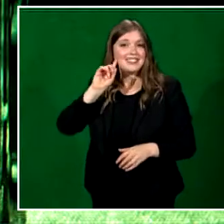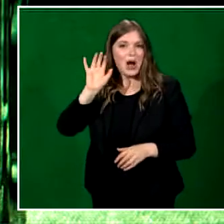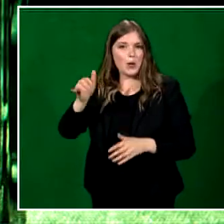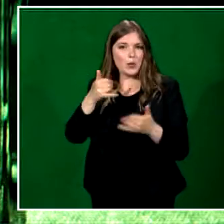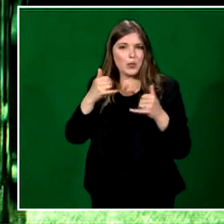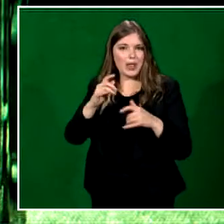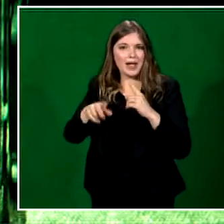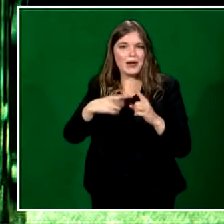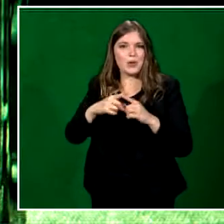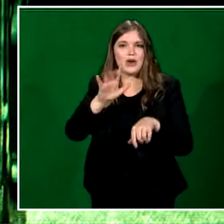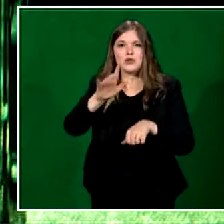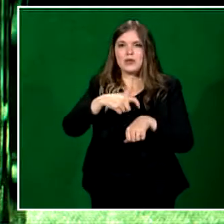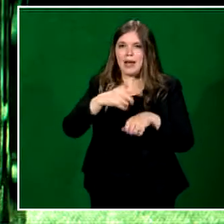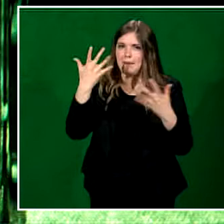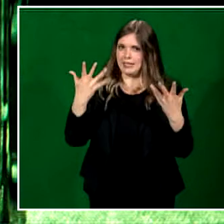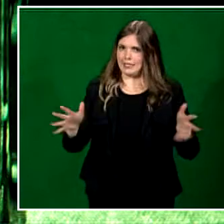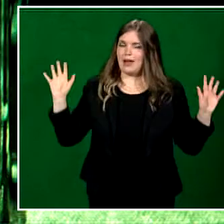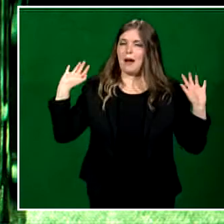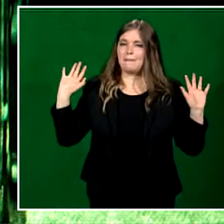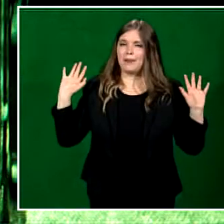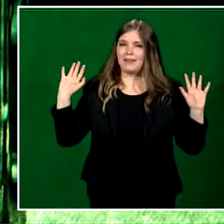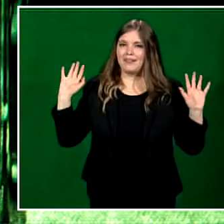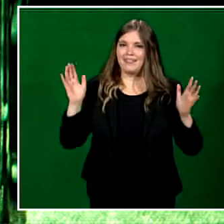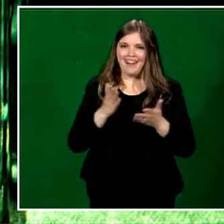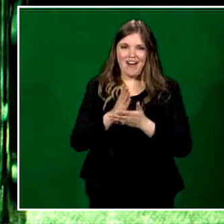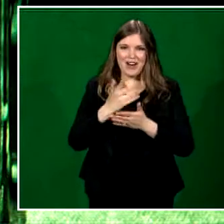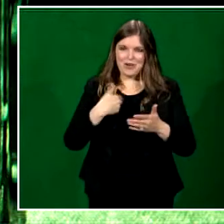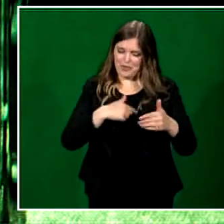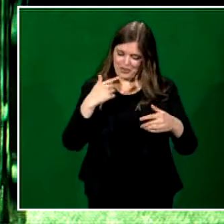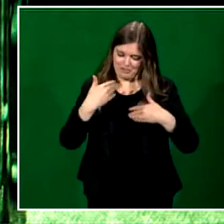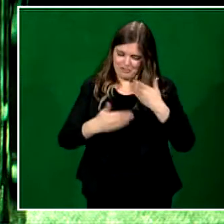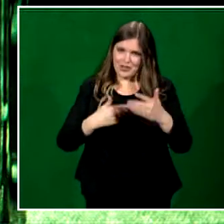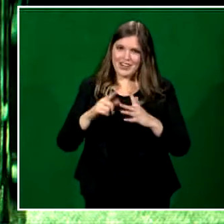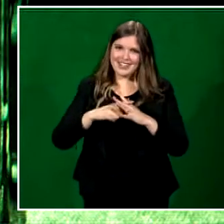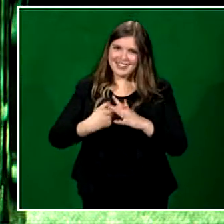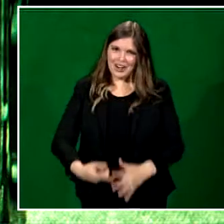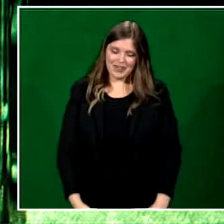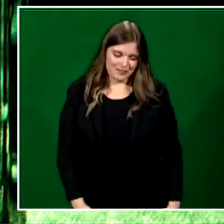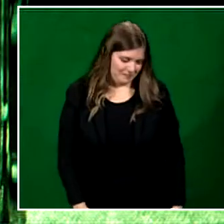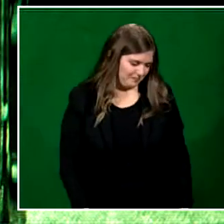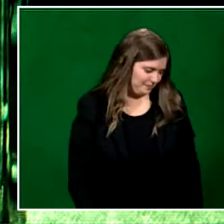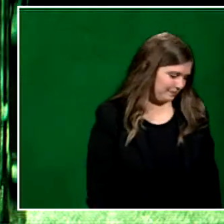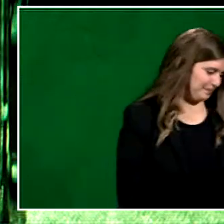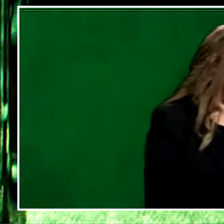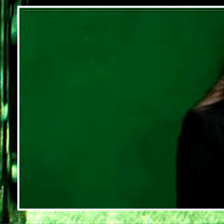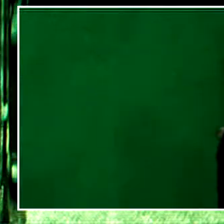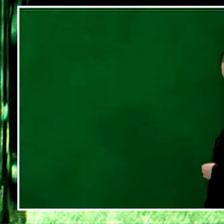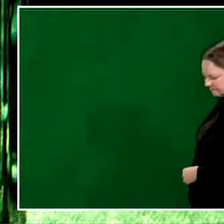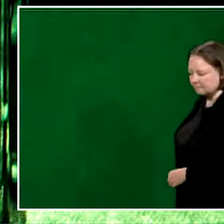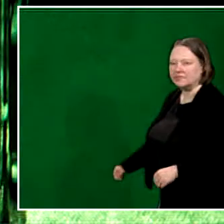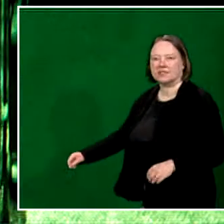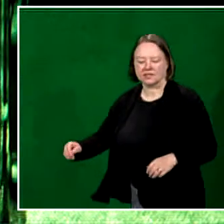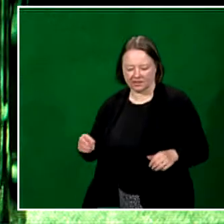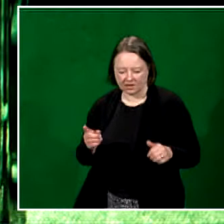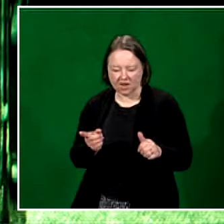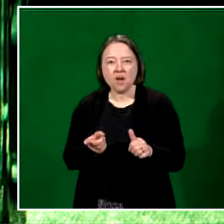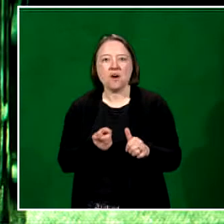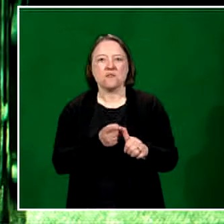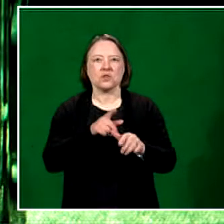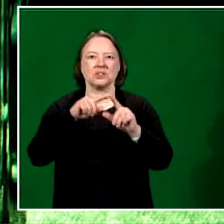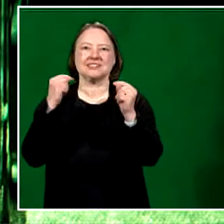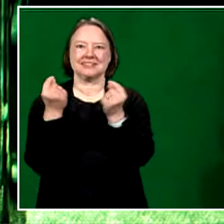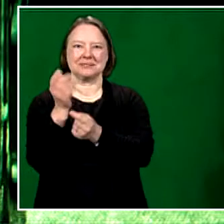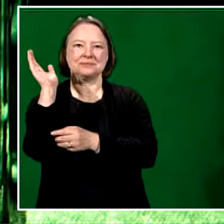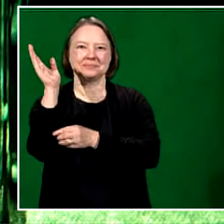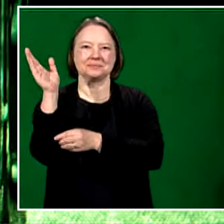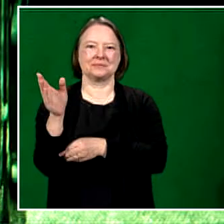your time is up. All right, let's get started. Presenting for our first team, Further Food,